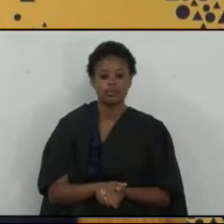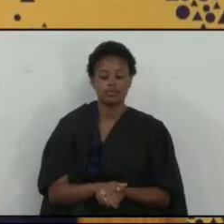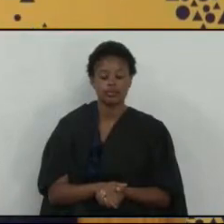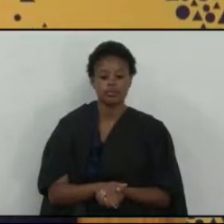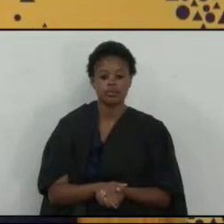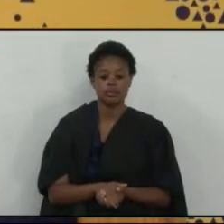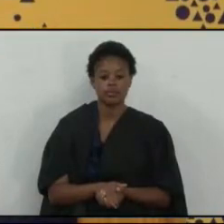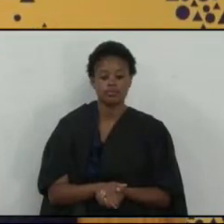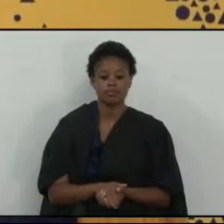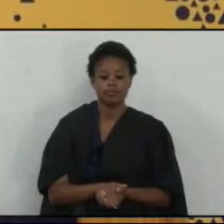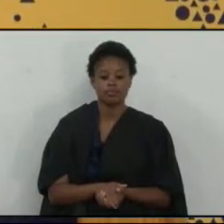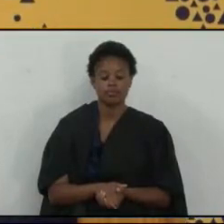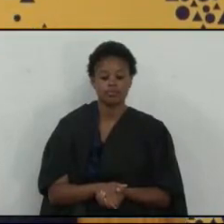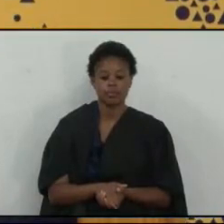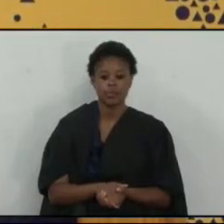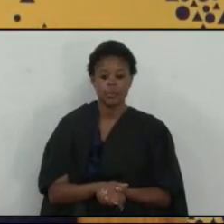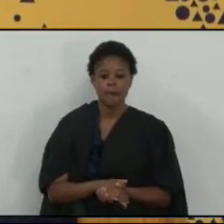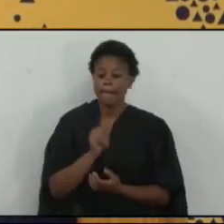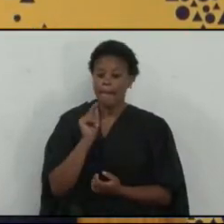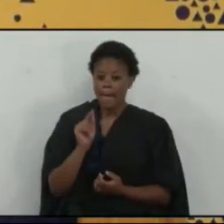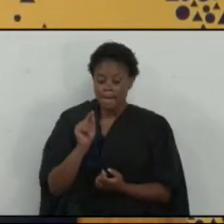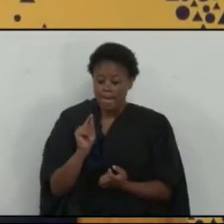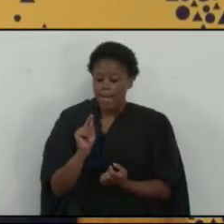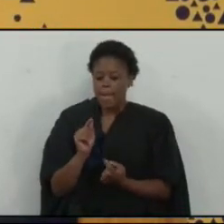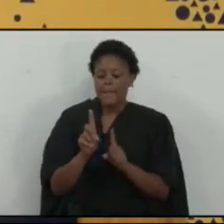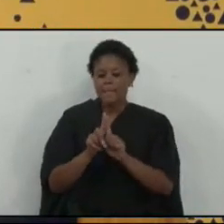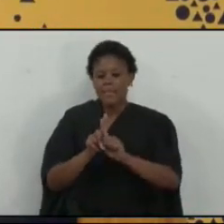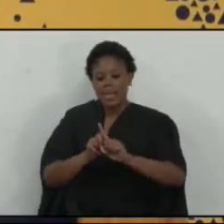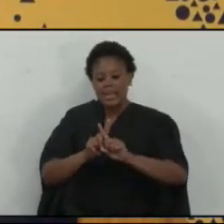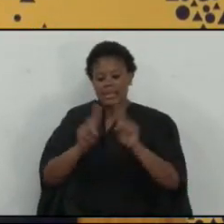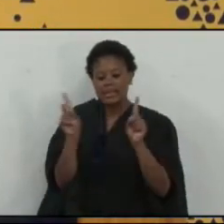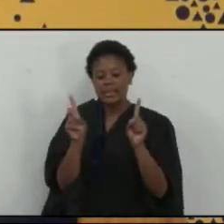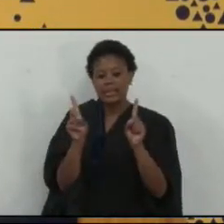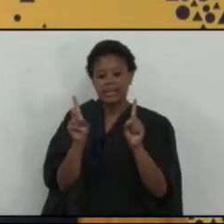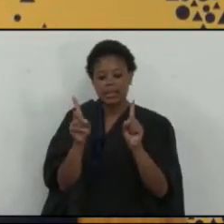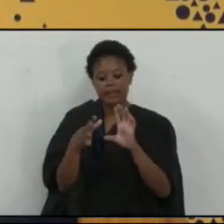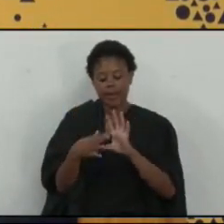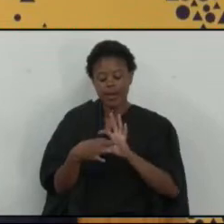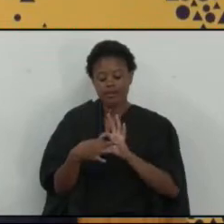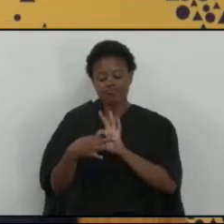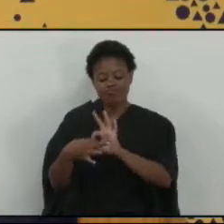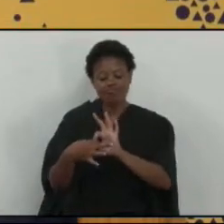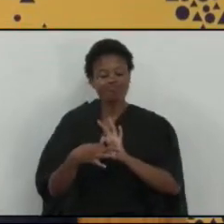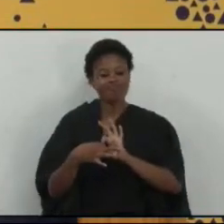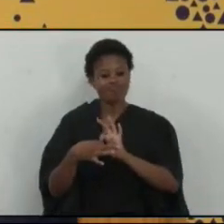And this marks a different type of relationship.